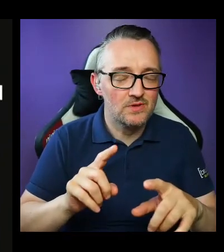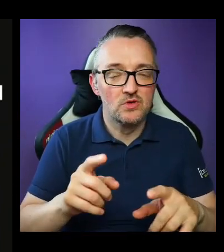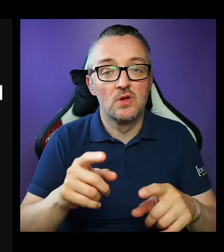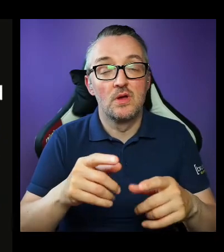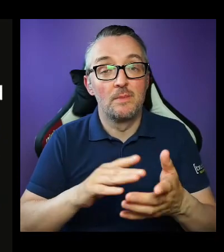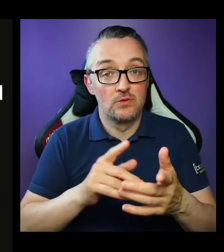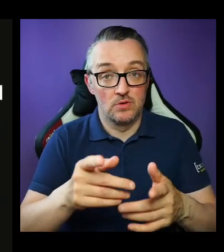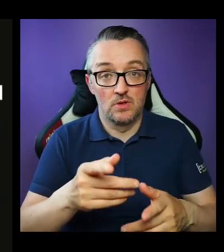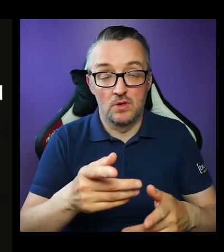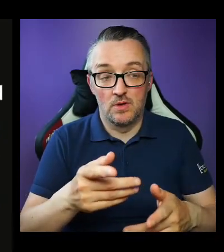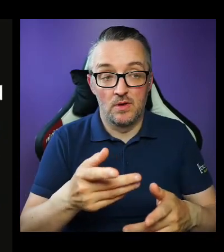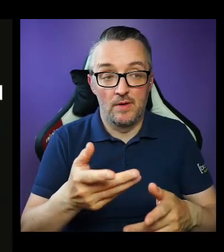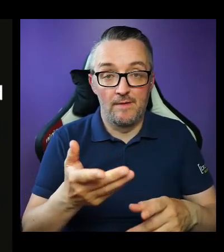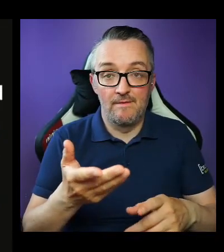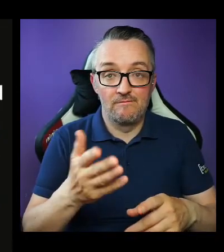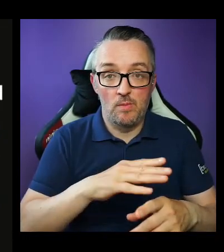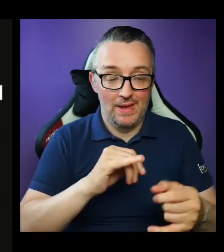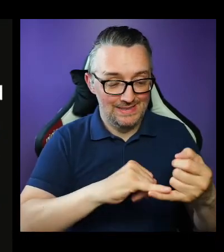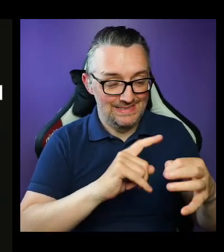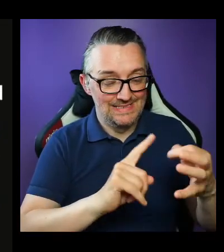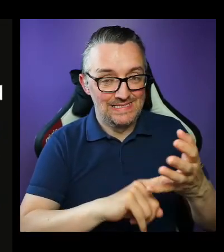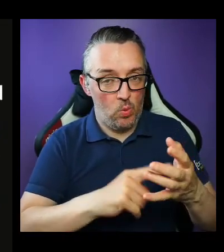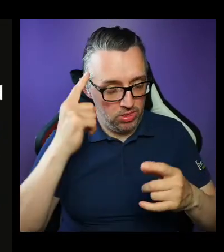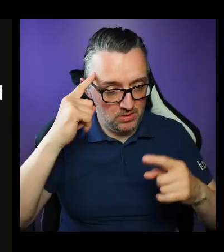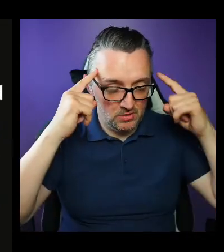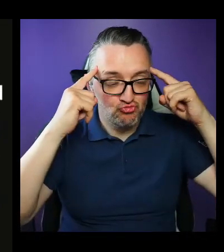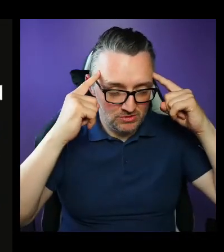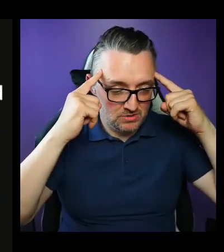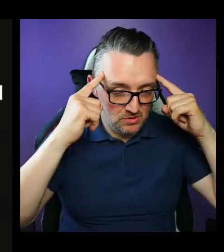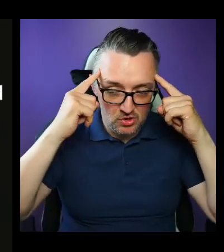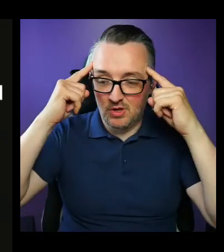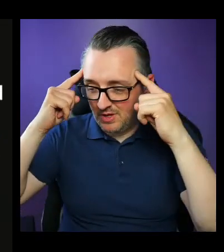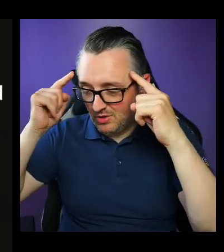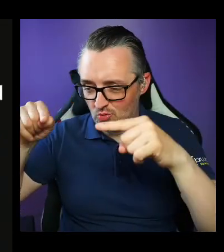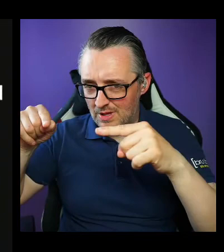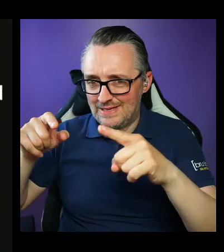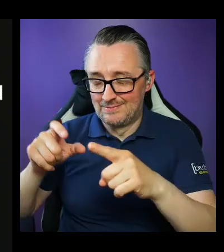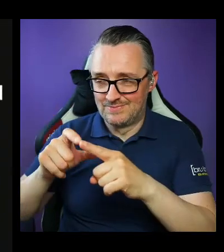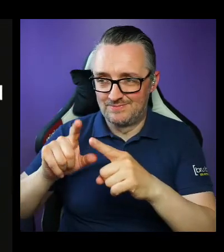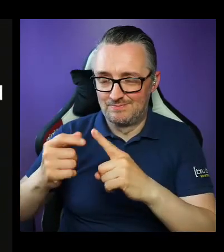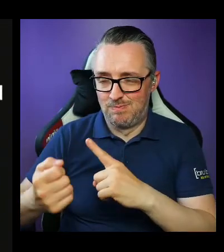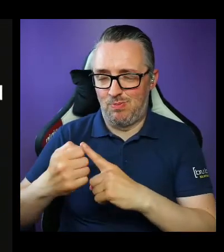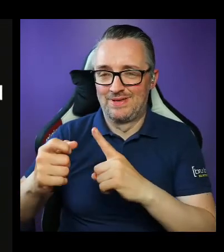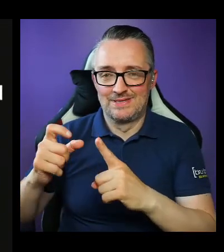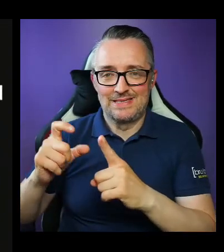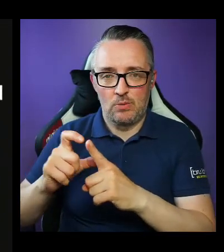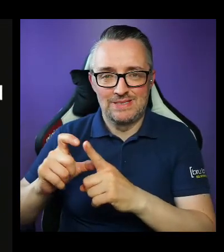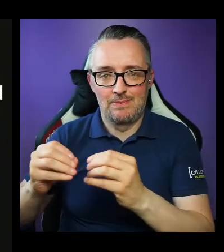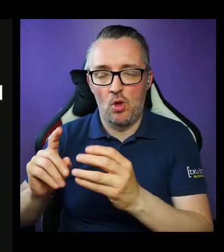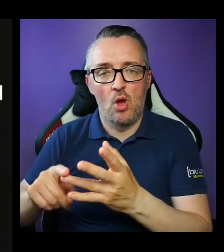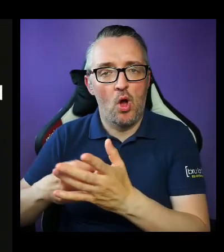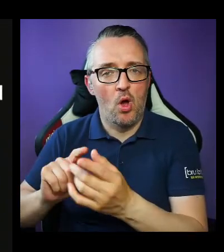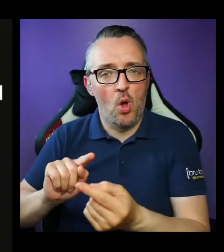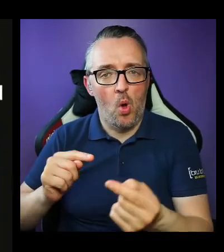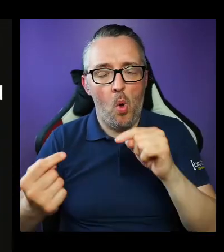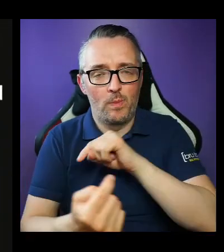going from a SQL mindset to the DynamoDB, if that helped, or if it's actually the opposite, is